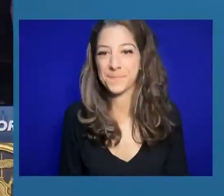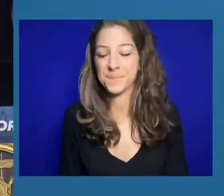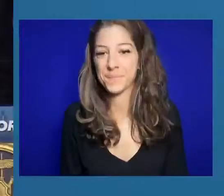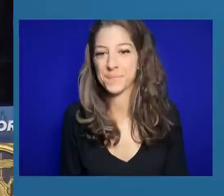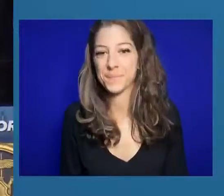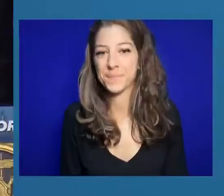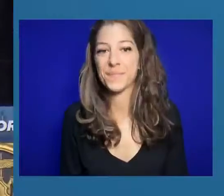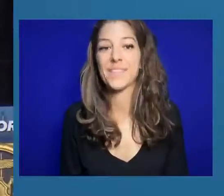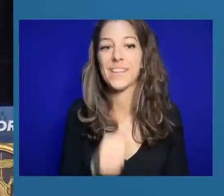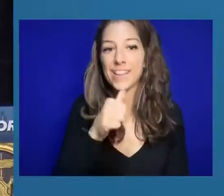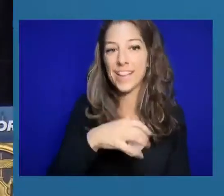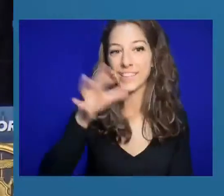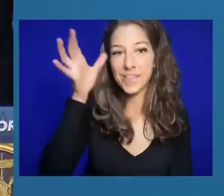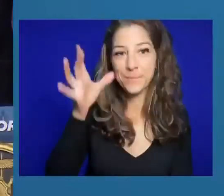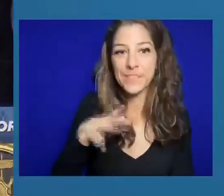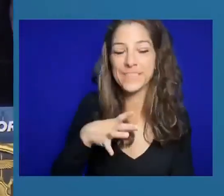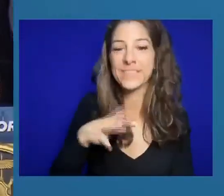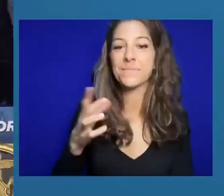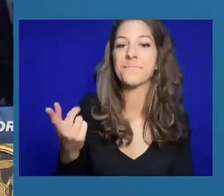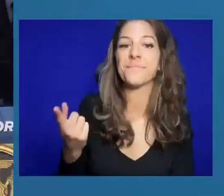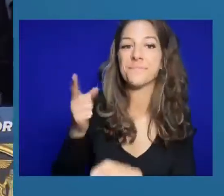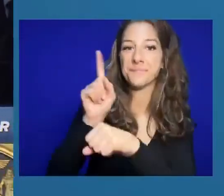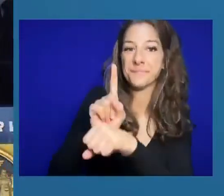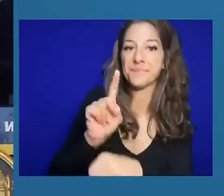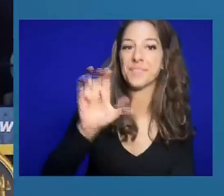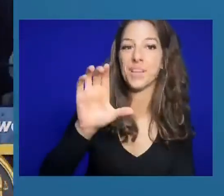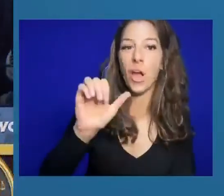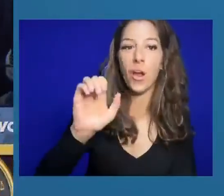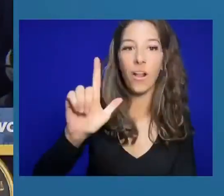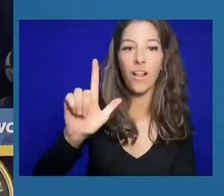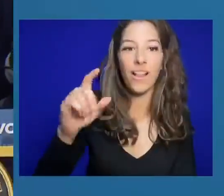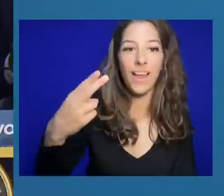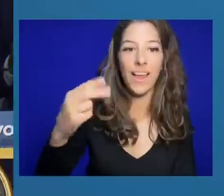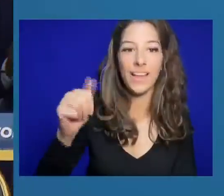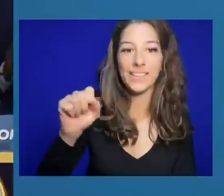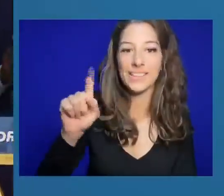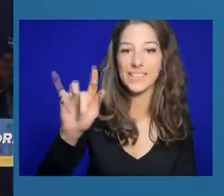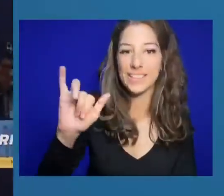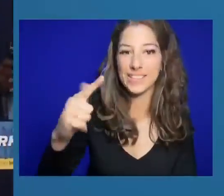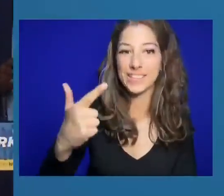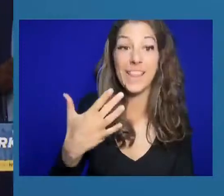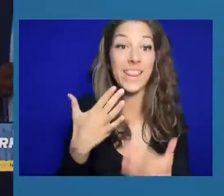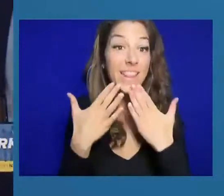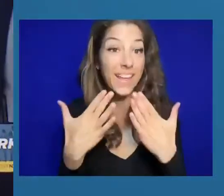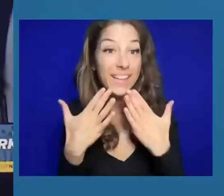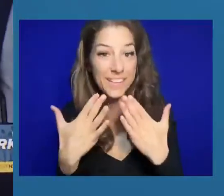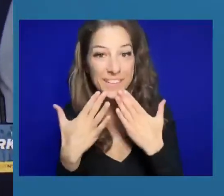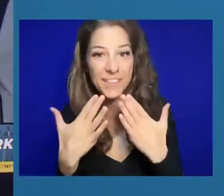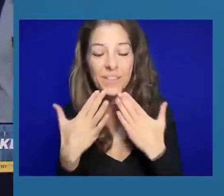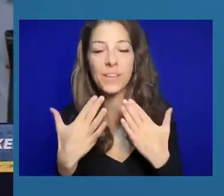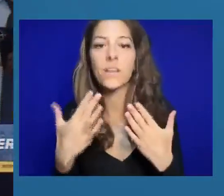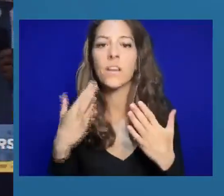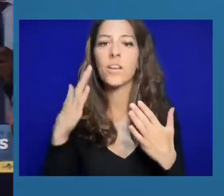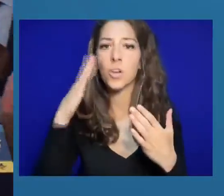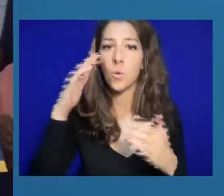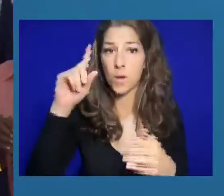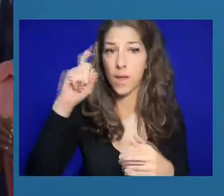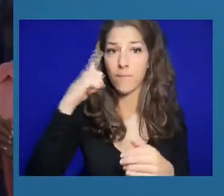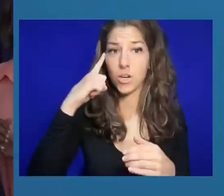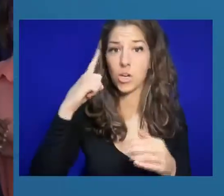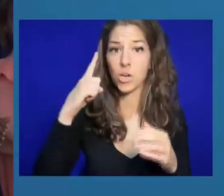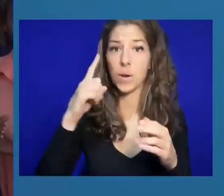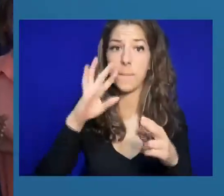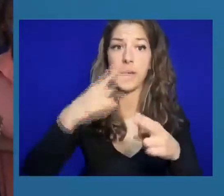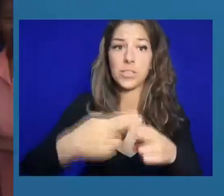Ladies and gentlemen, Speaker Carl Heastie. Thank you. Thank you. You know, the governor mentioned that New